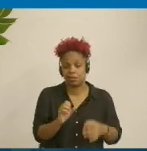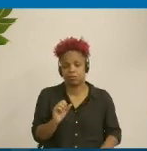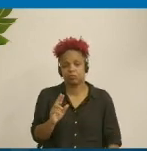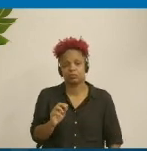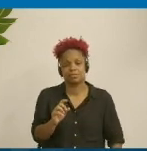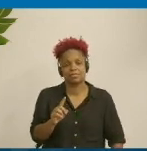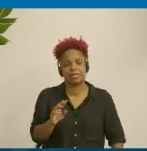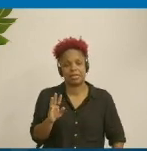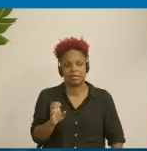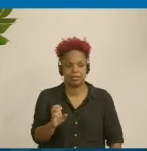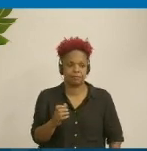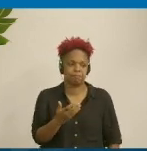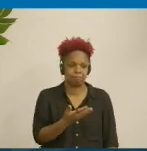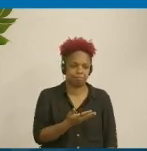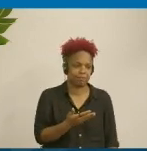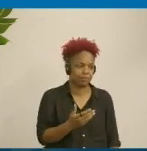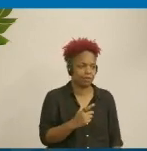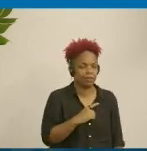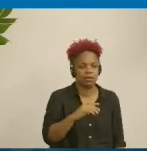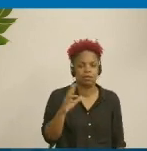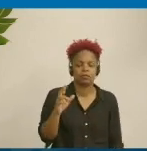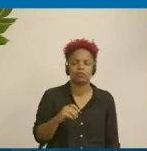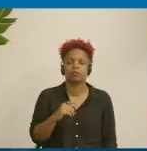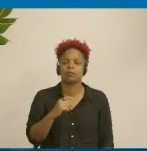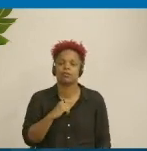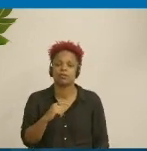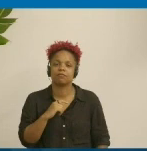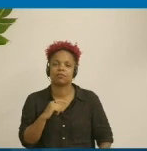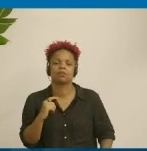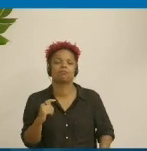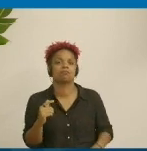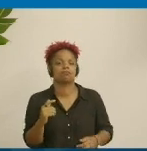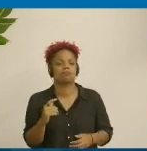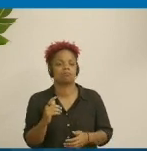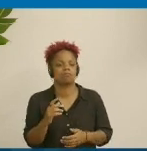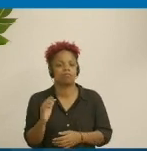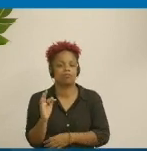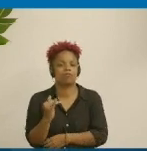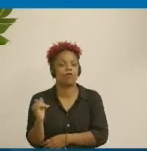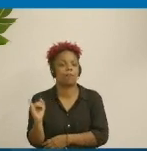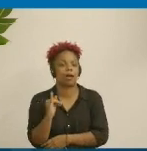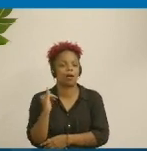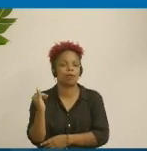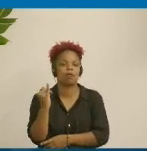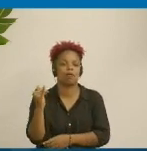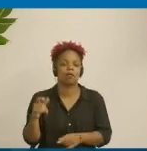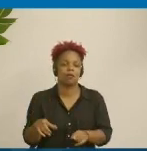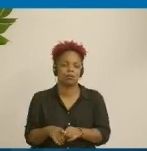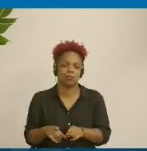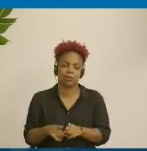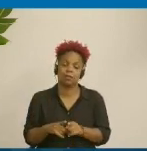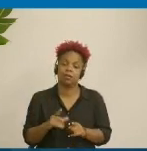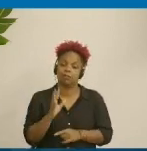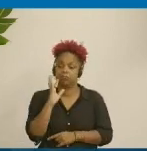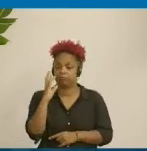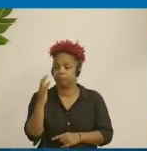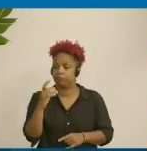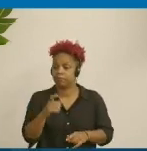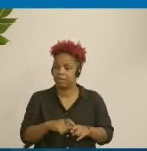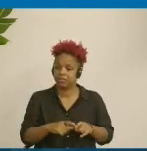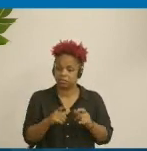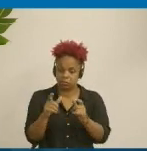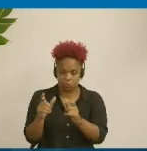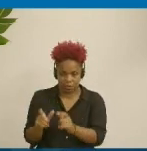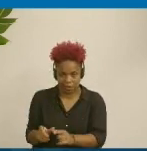the informal markets of advancing local, medical solutions, maybe my